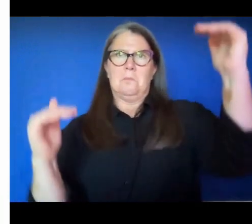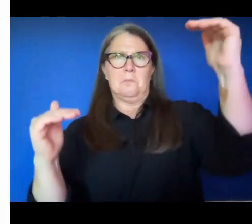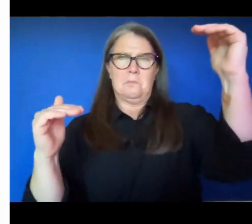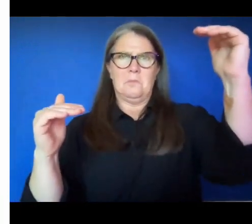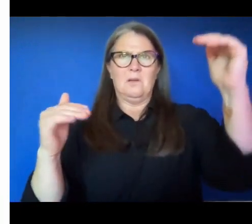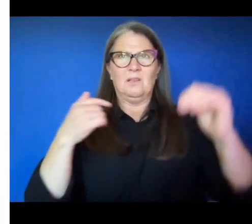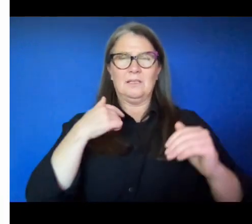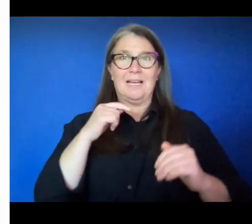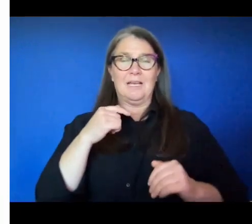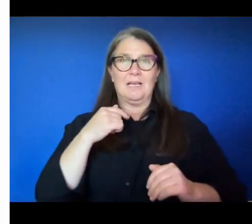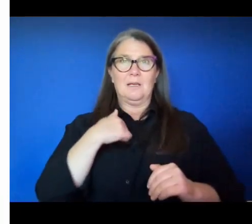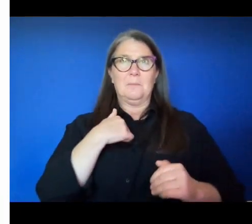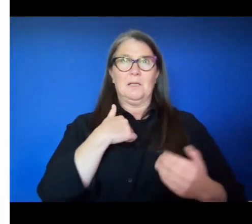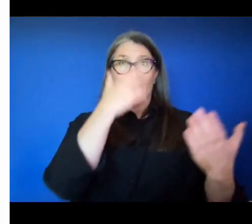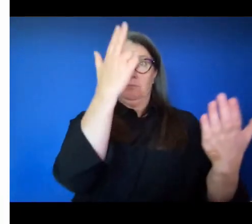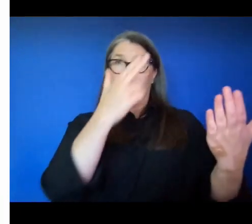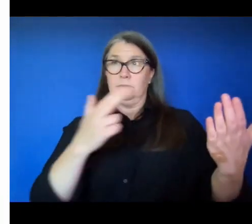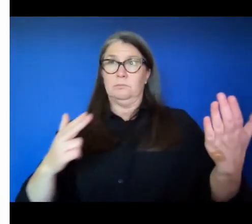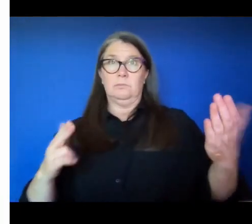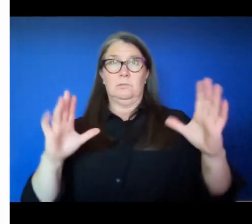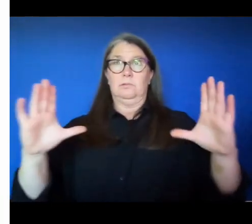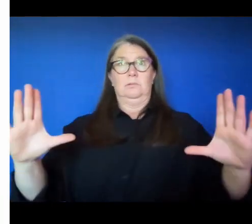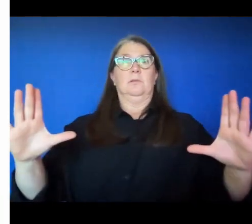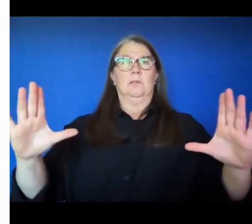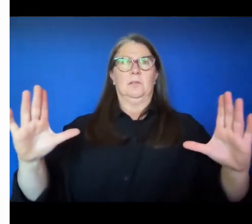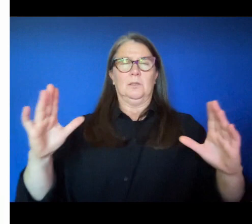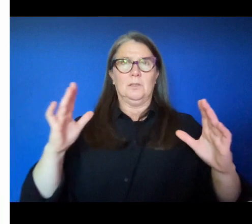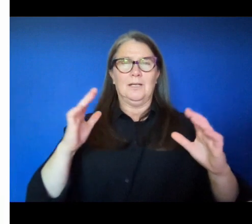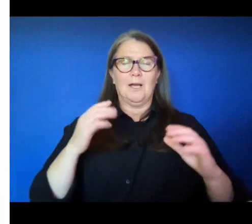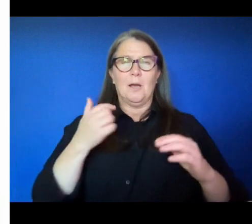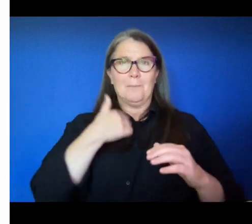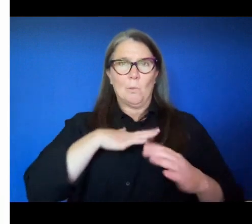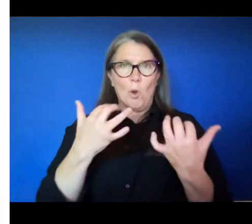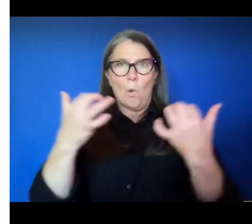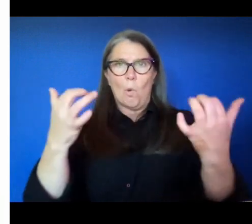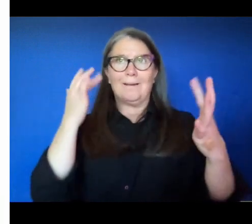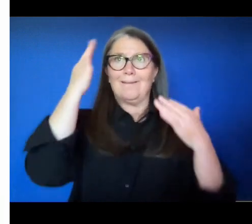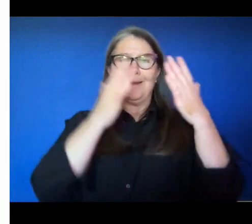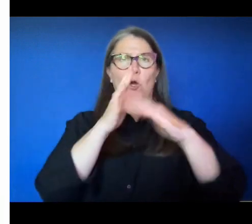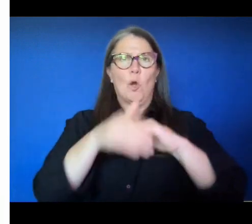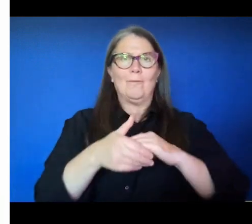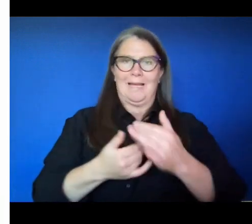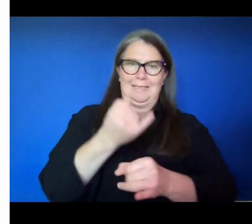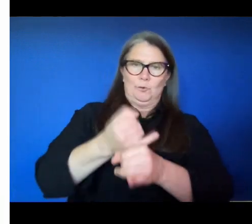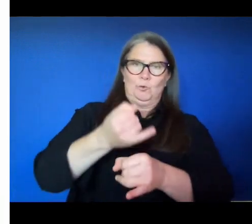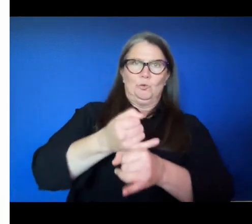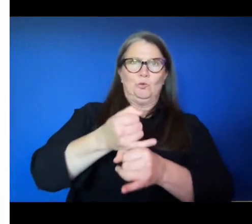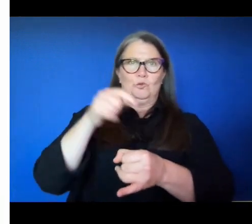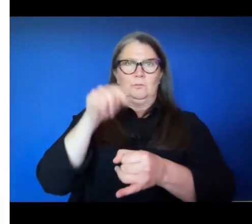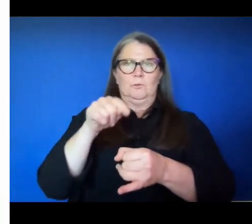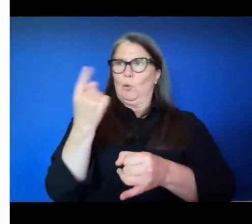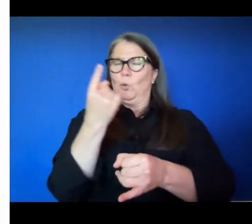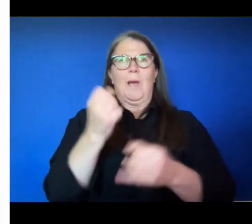institutions and who has the most, you know, sort of power. And I actually think that Walter, as a cleaner with the